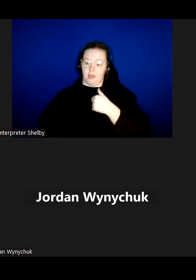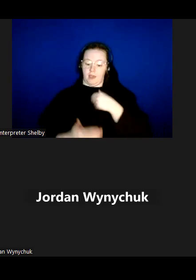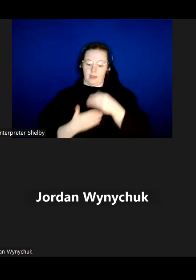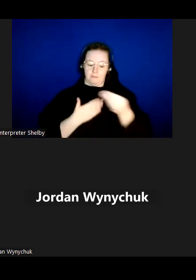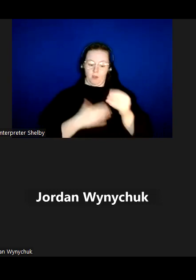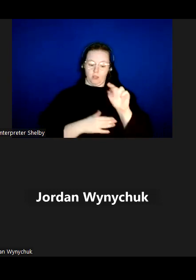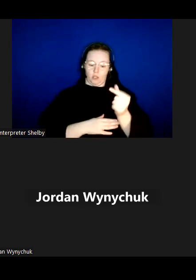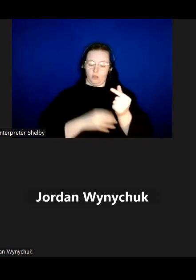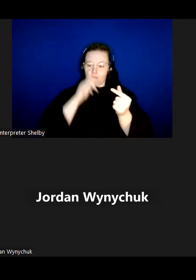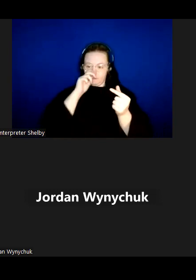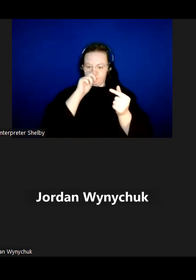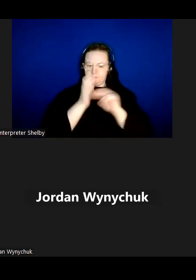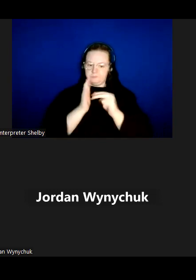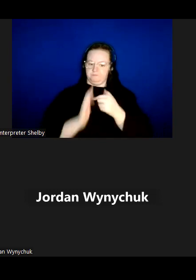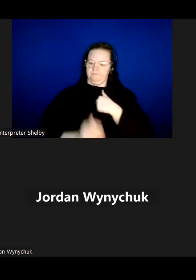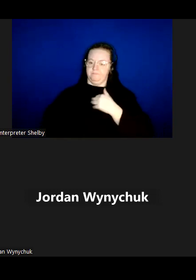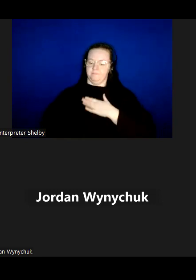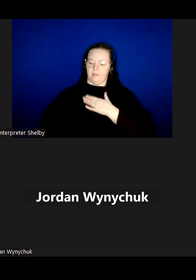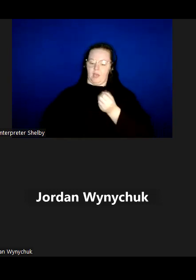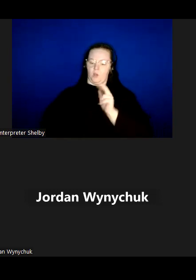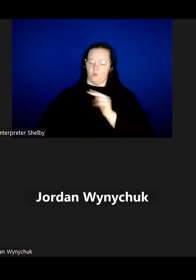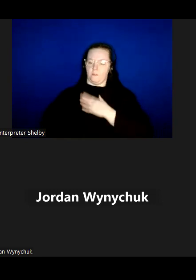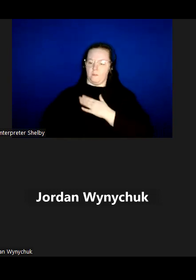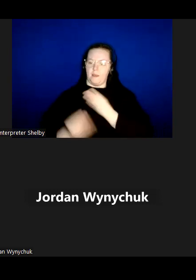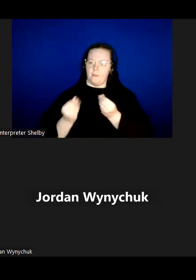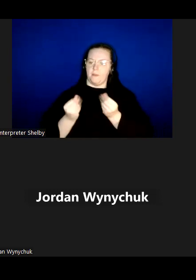I own the dog because it's my property.